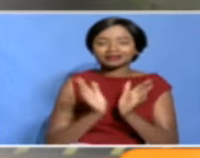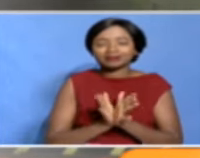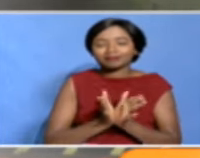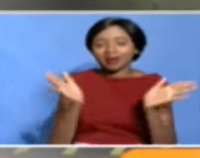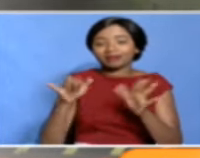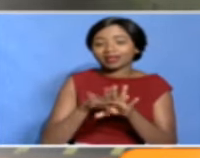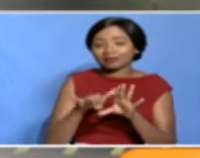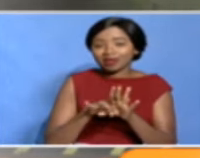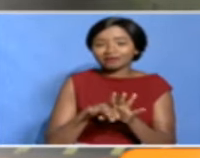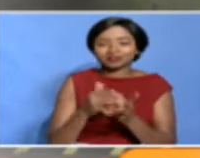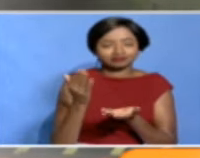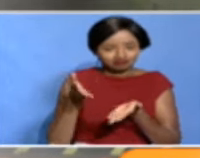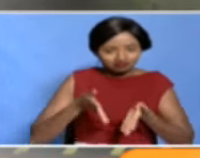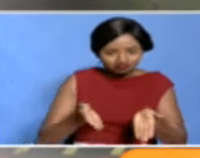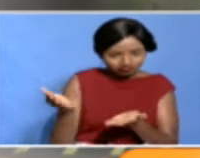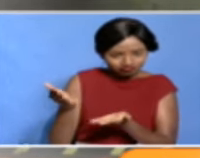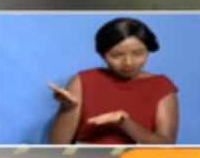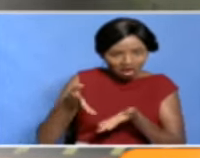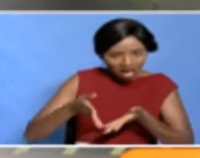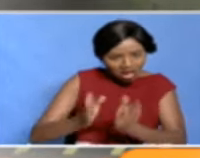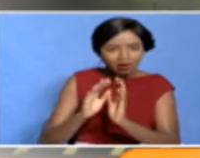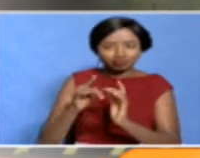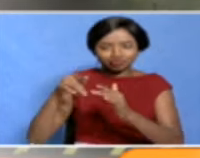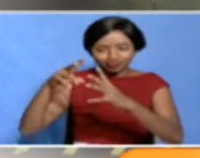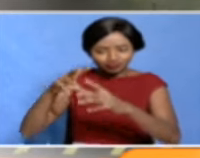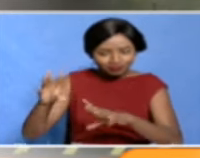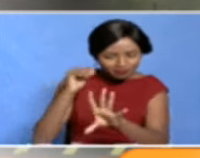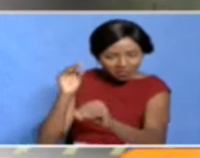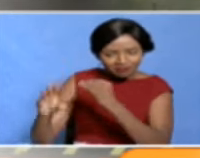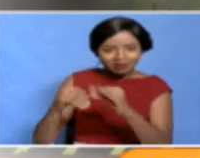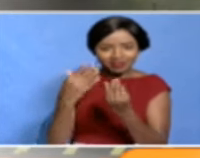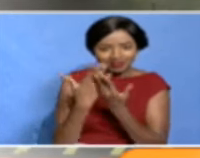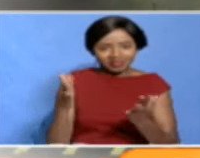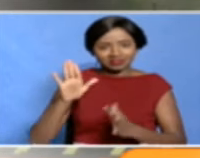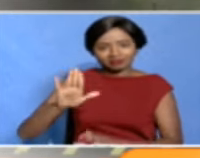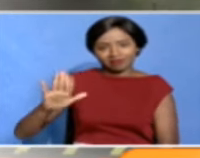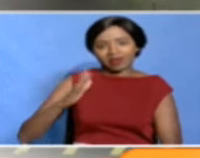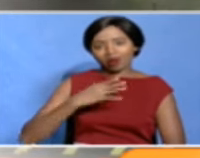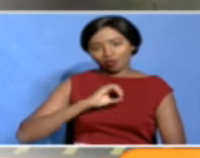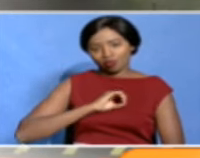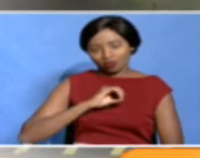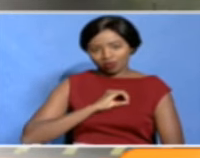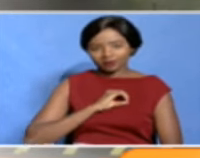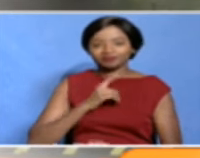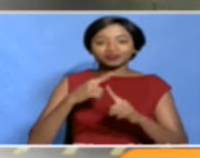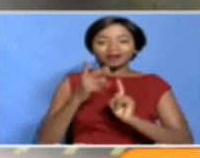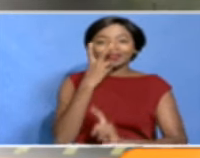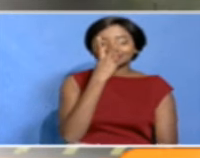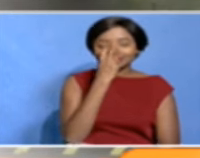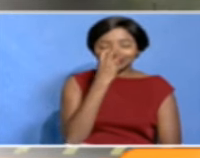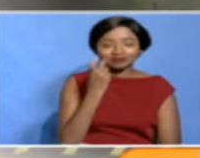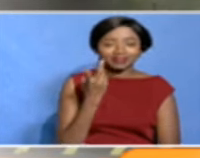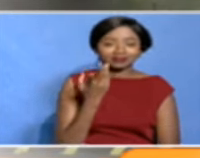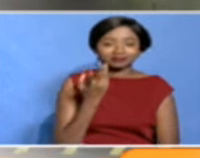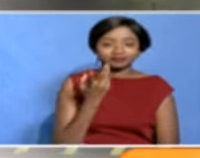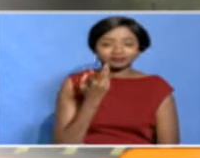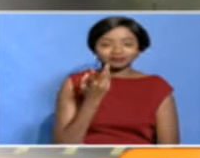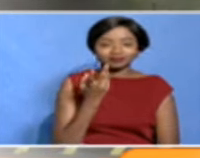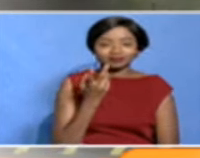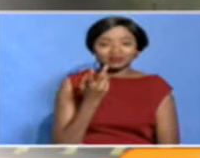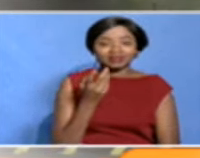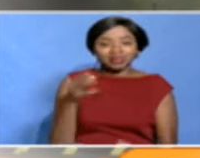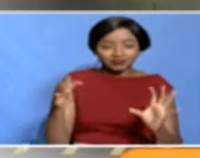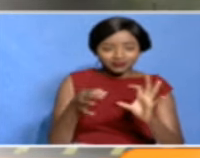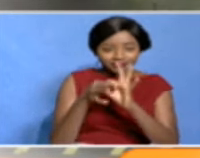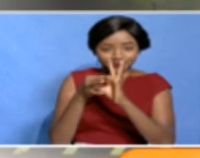collect their items and vehicles from the 14 Riverside complex after the attack. Suspects, police linked to financing the deadly